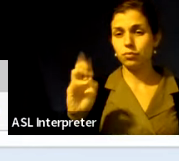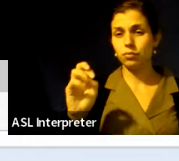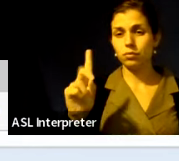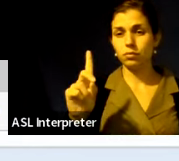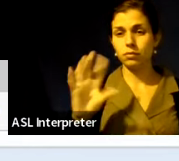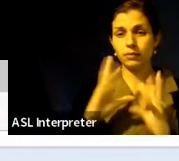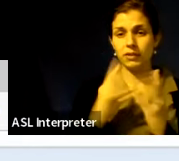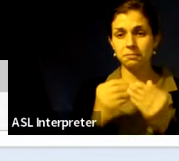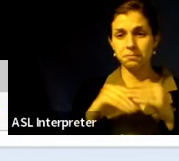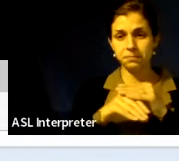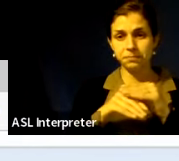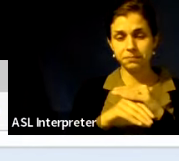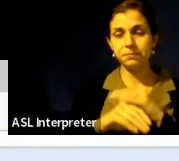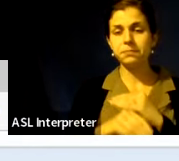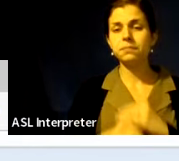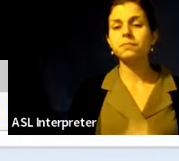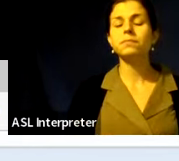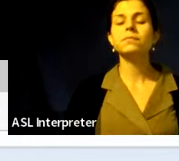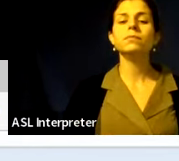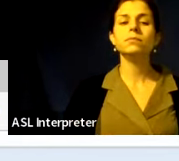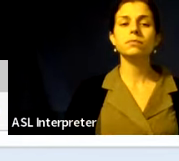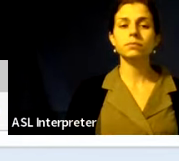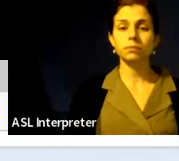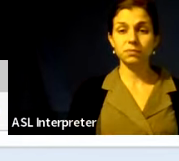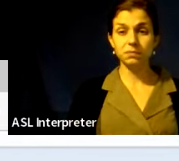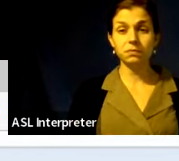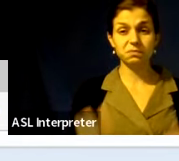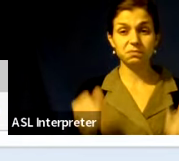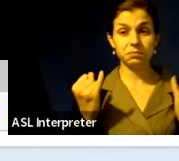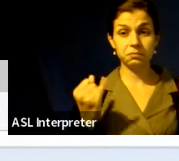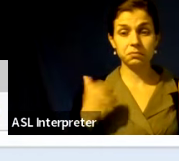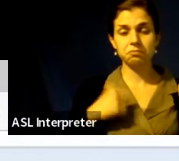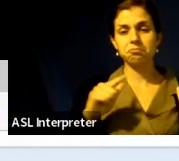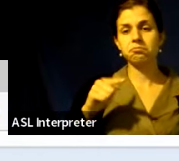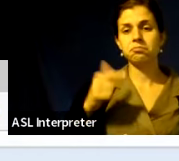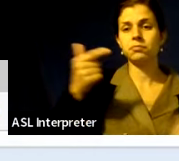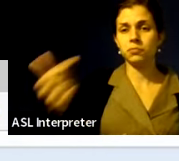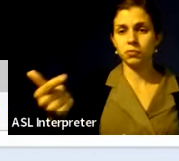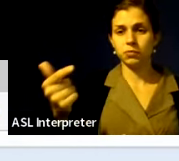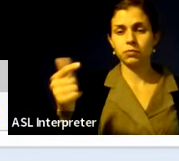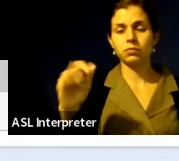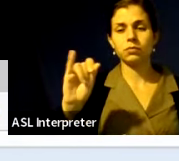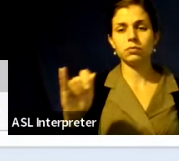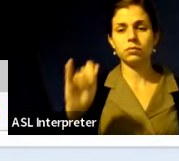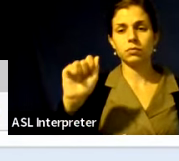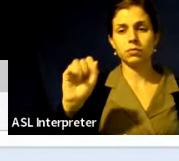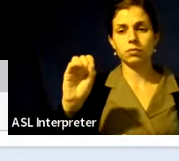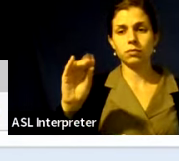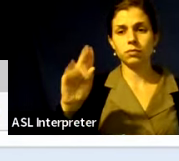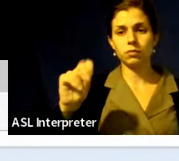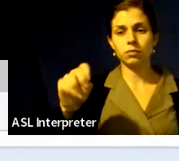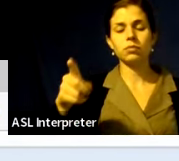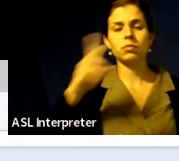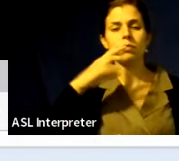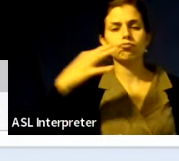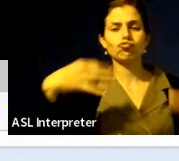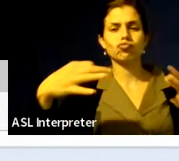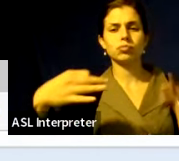interface. And with that, I believe I am turning it back over to Jason to take us through